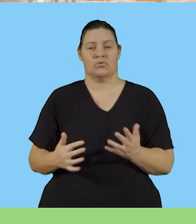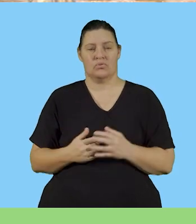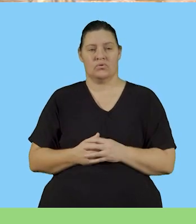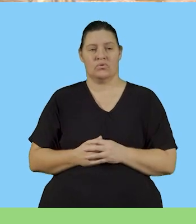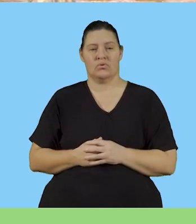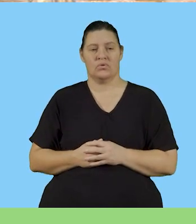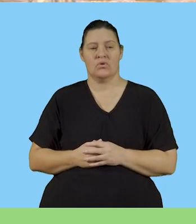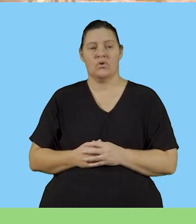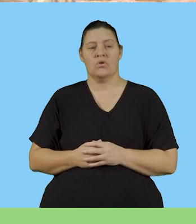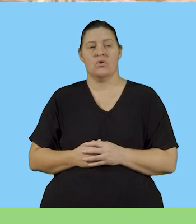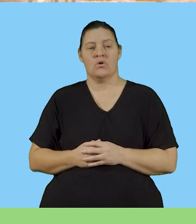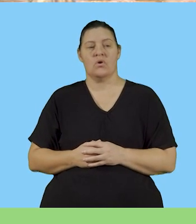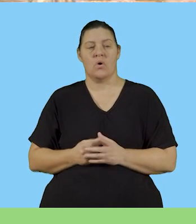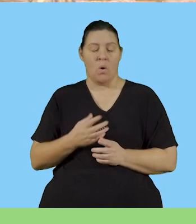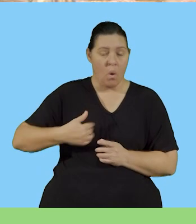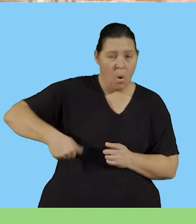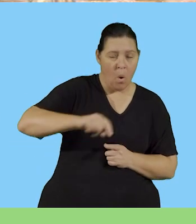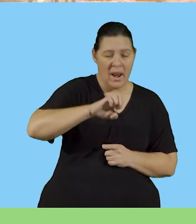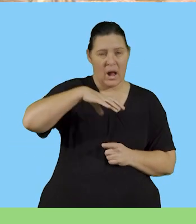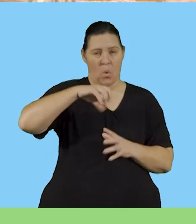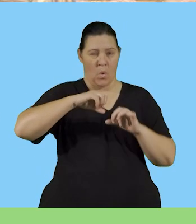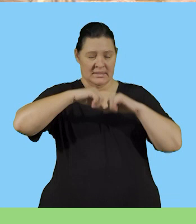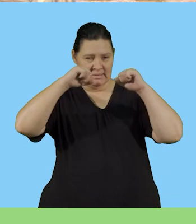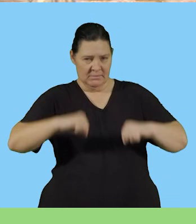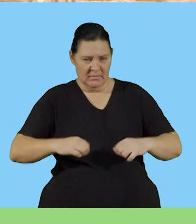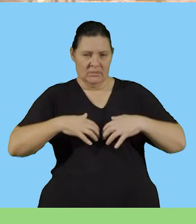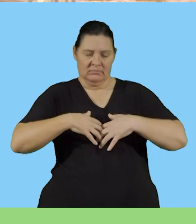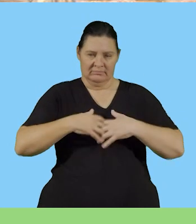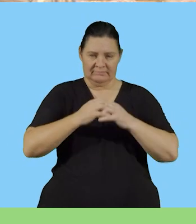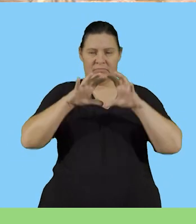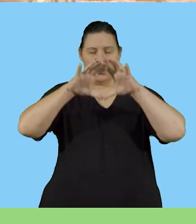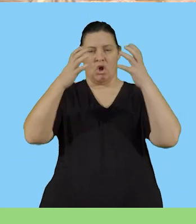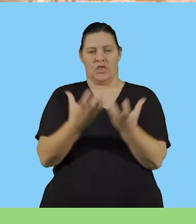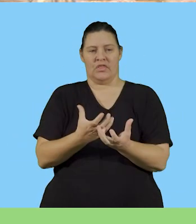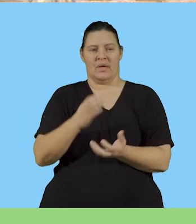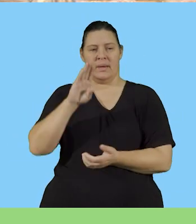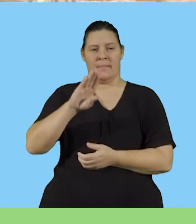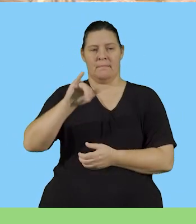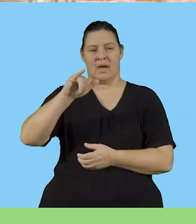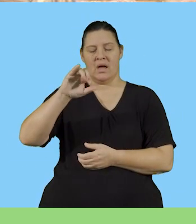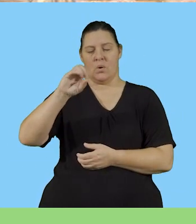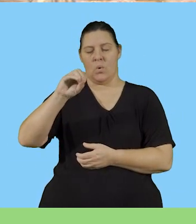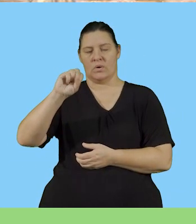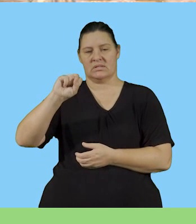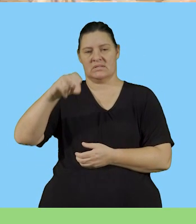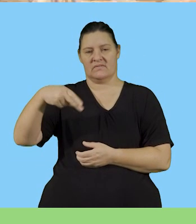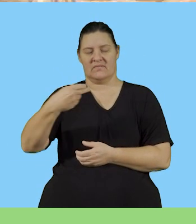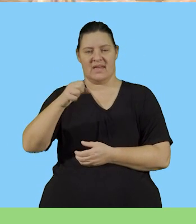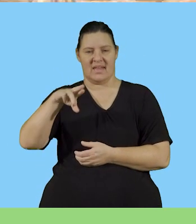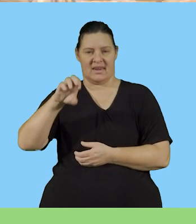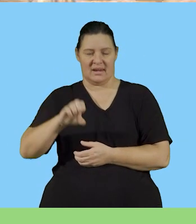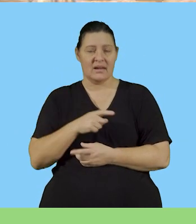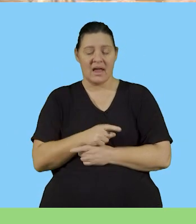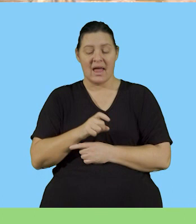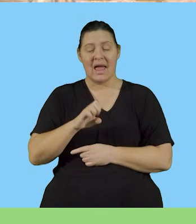So together, all these ecosystems make up the Earth's biosphere. An